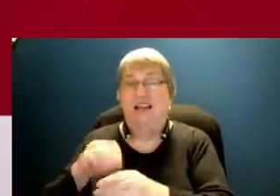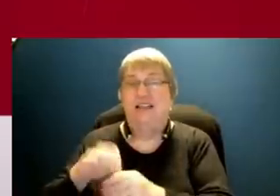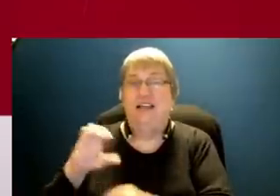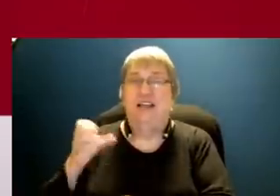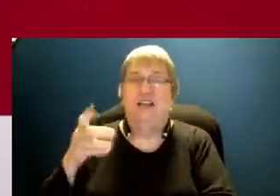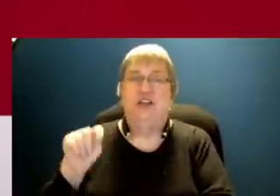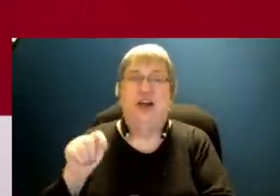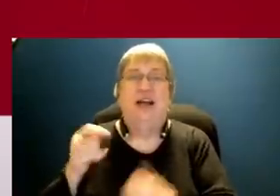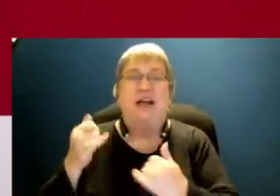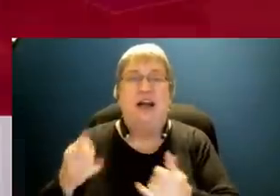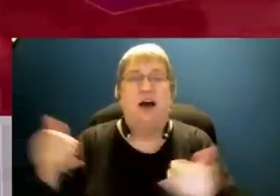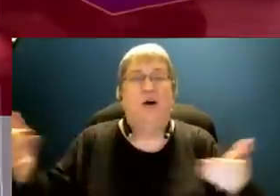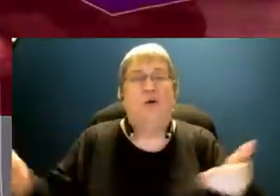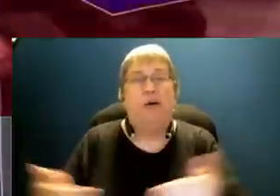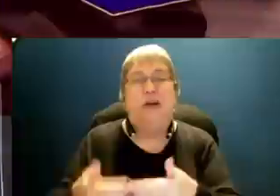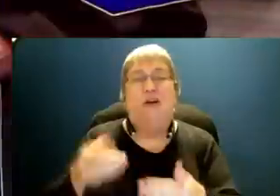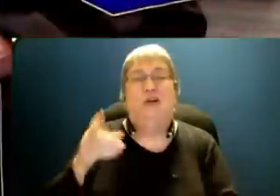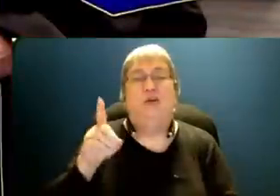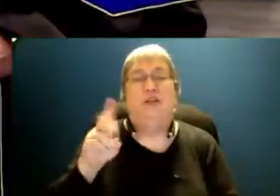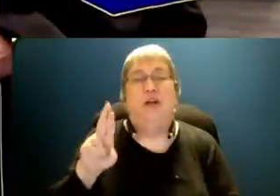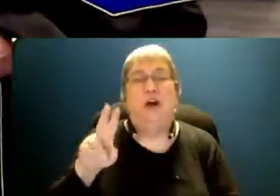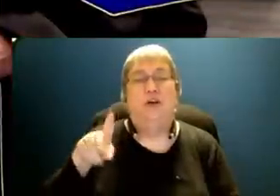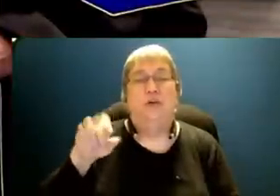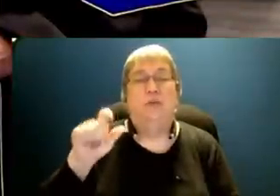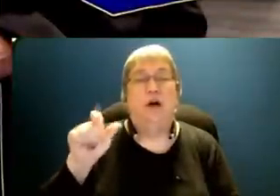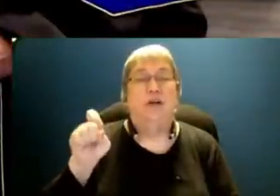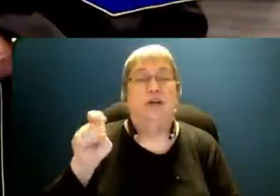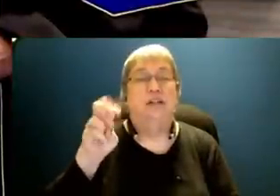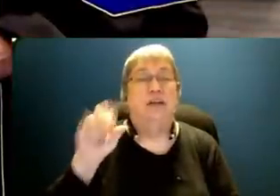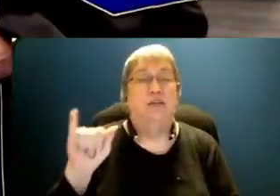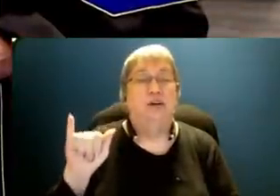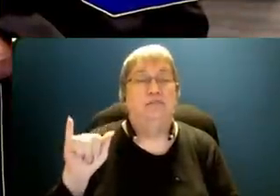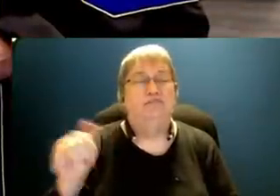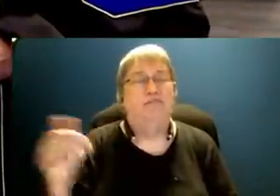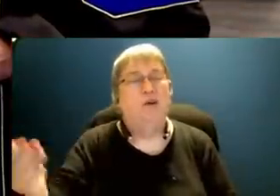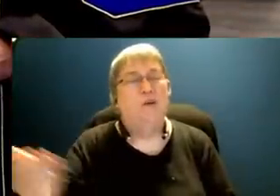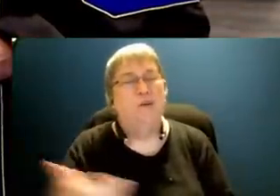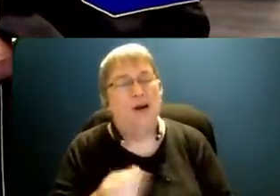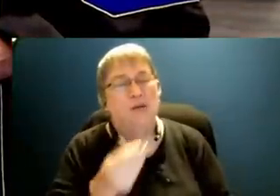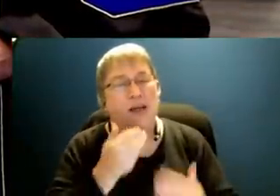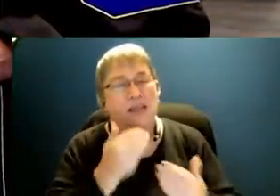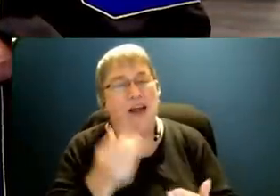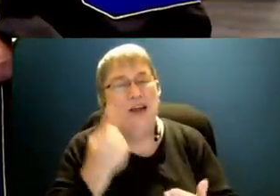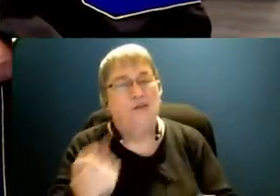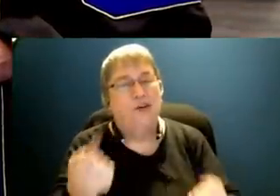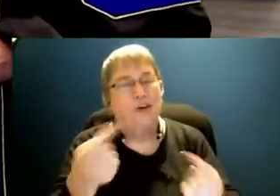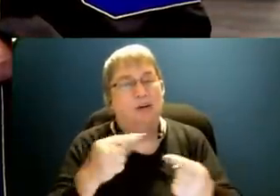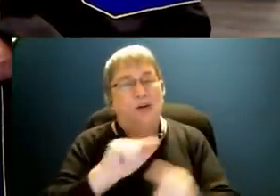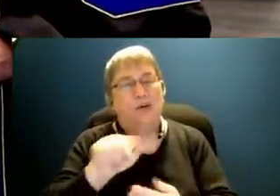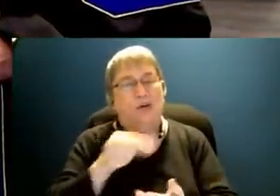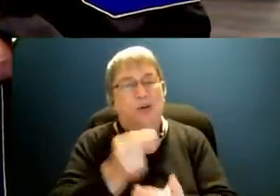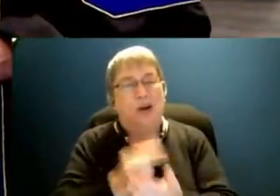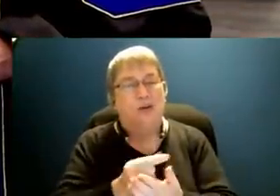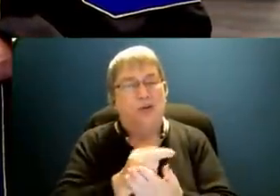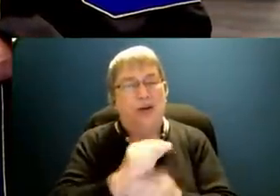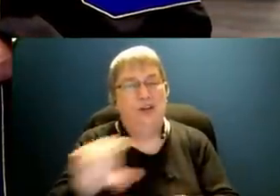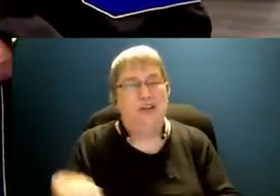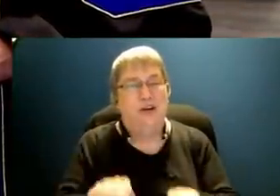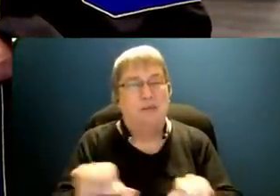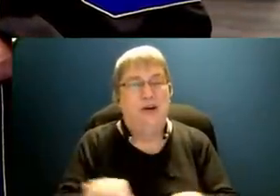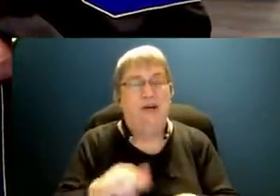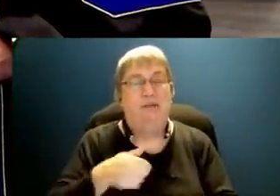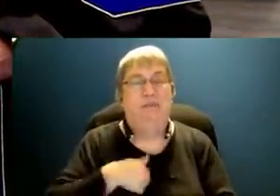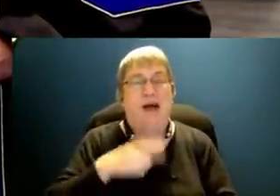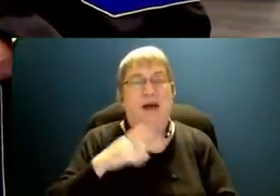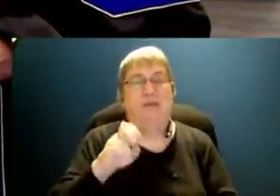Paul Savory. Welcome, and thank you for attending today's commencement ceremony. I'm Dr. Paul Savory, and I have the honor of serving